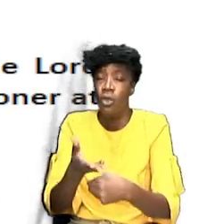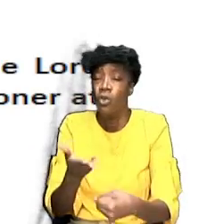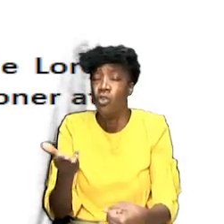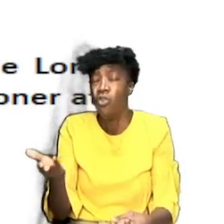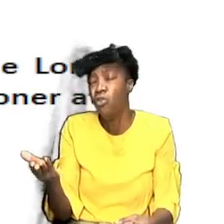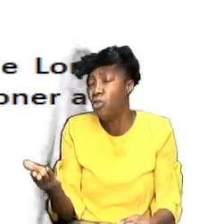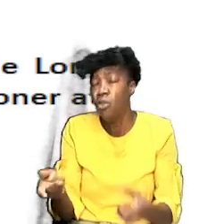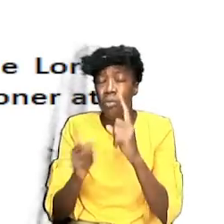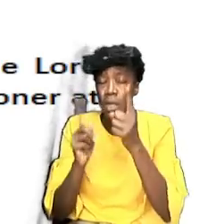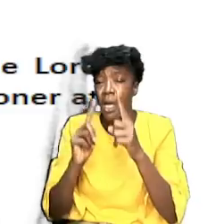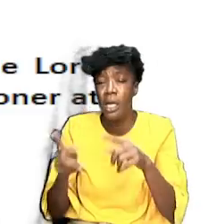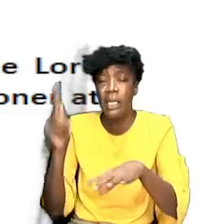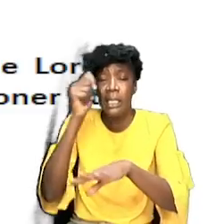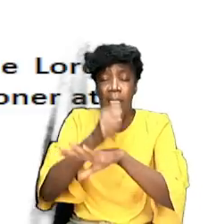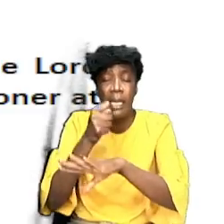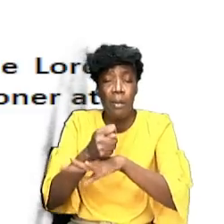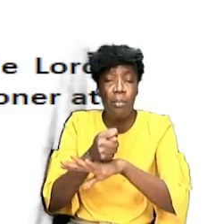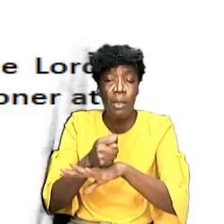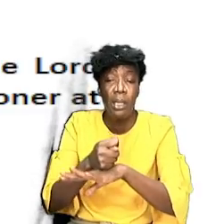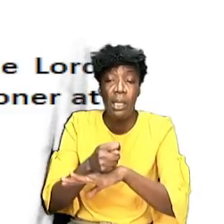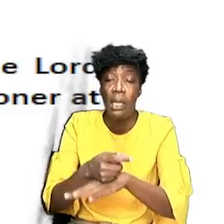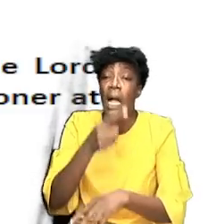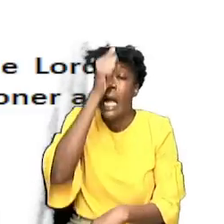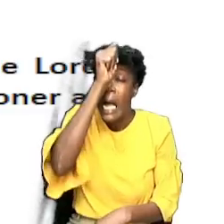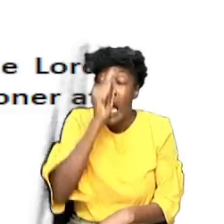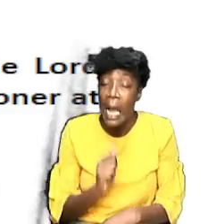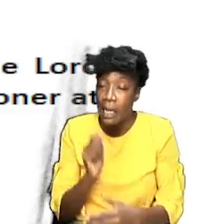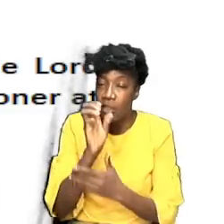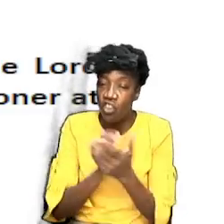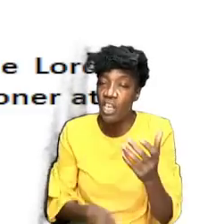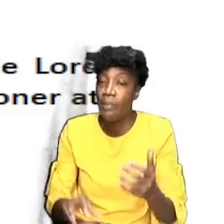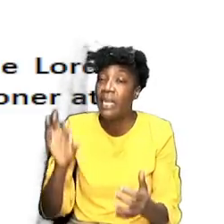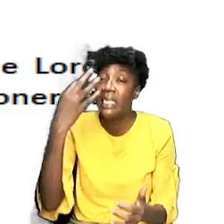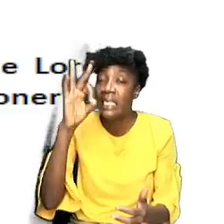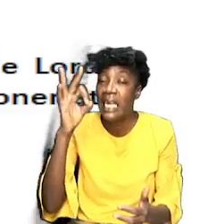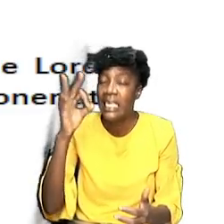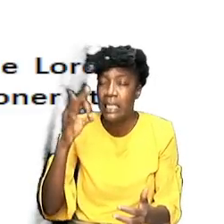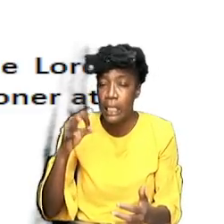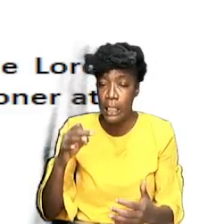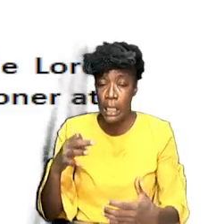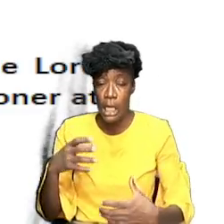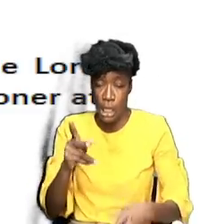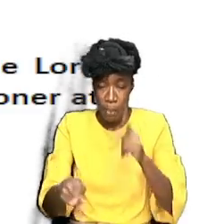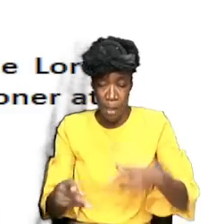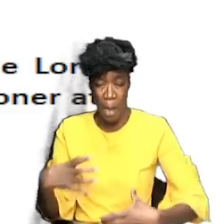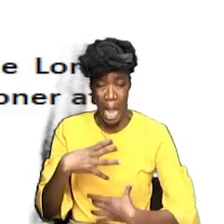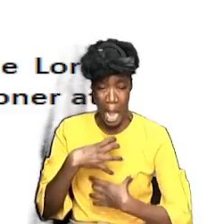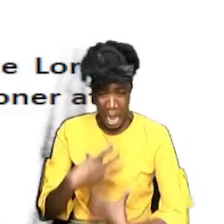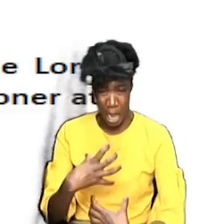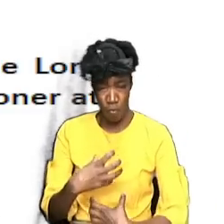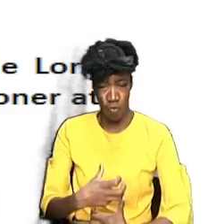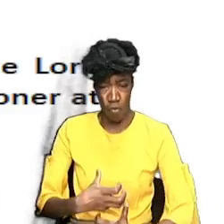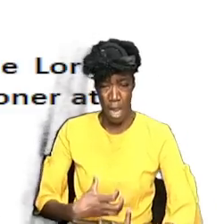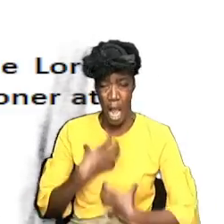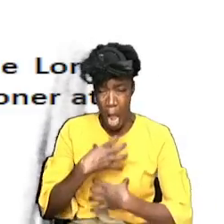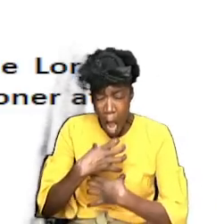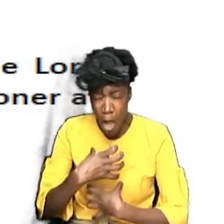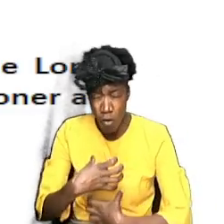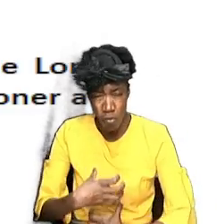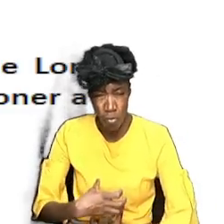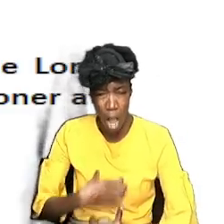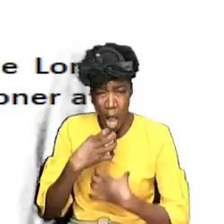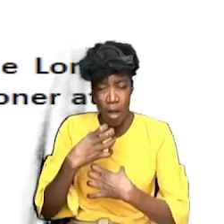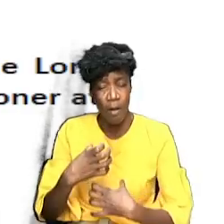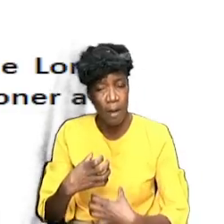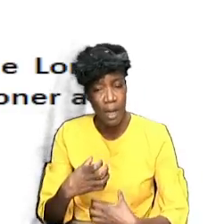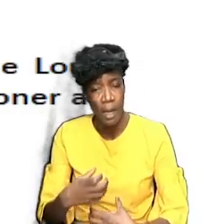if you can remember, in Acts chapter 19. And they were very angry at the Apostle Paul. And they